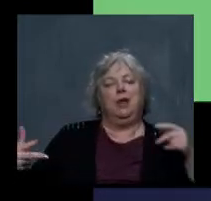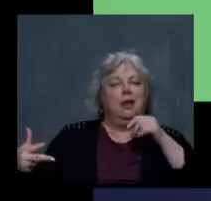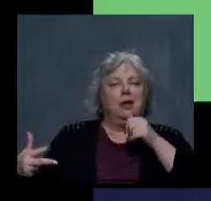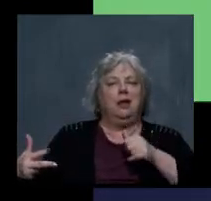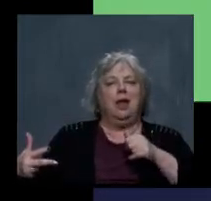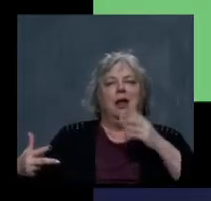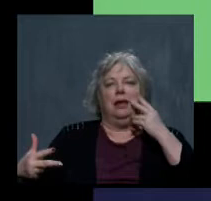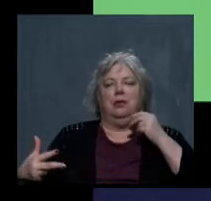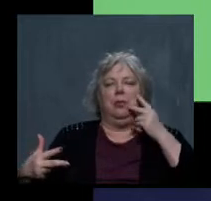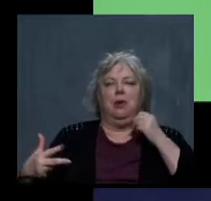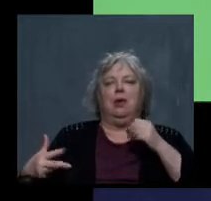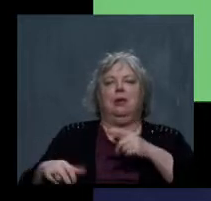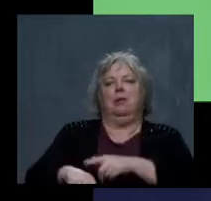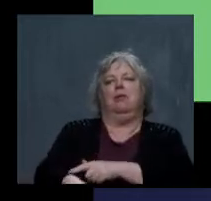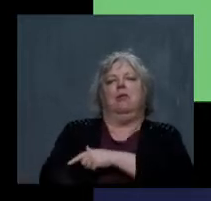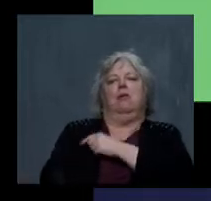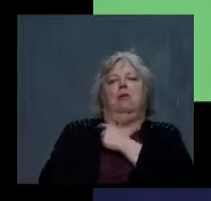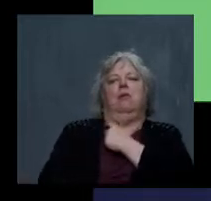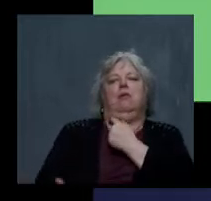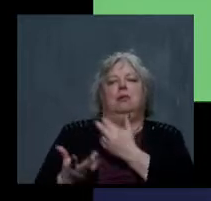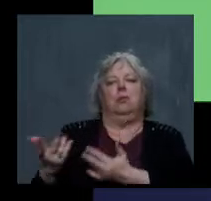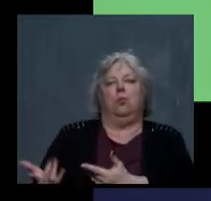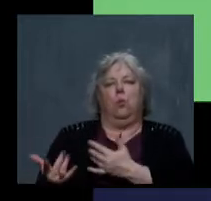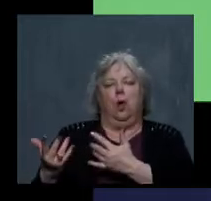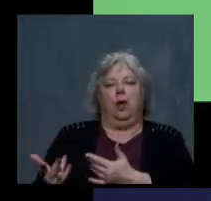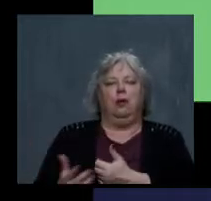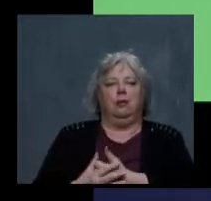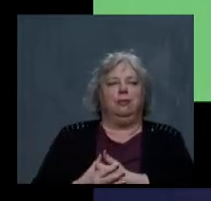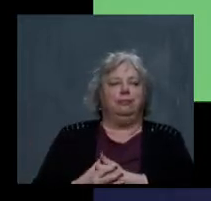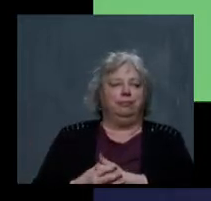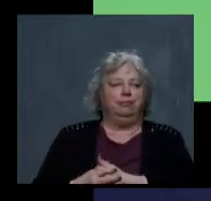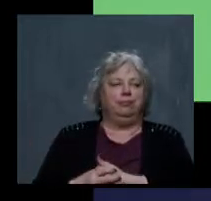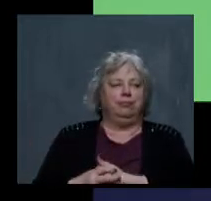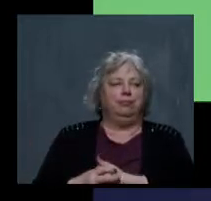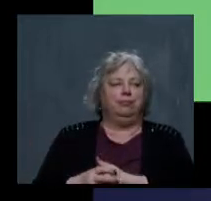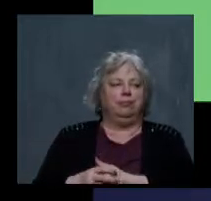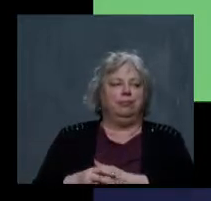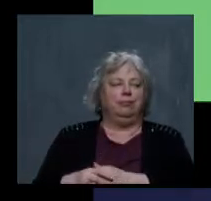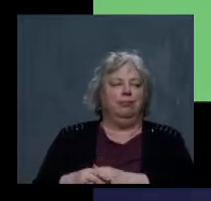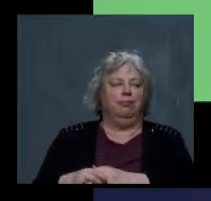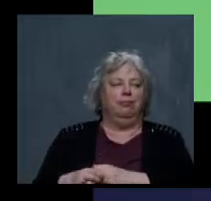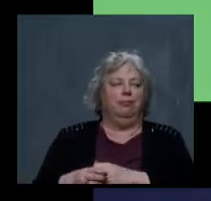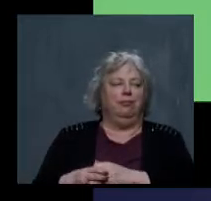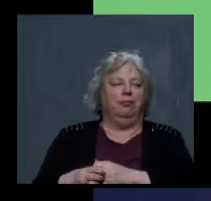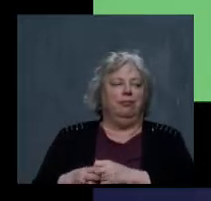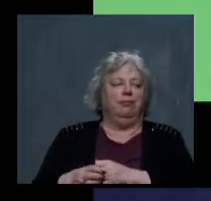because once they stop, it takes a long time for the platoon to start moving.